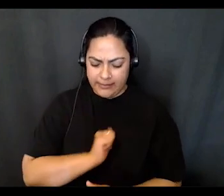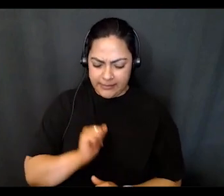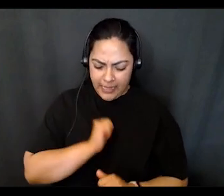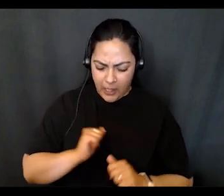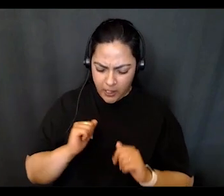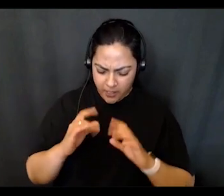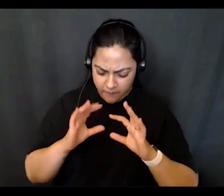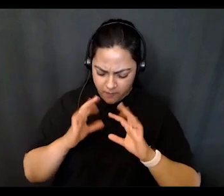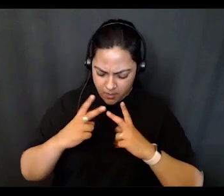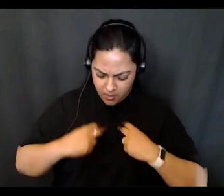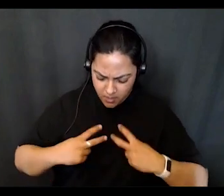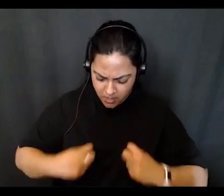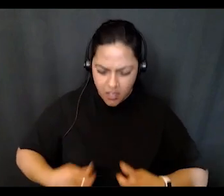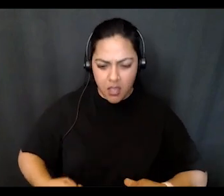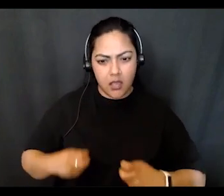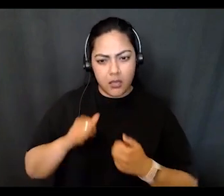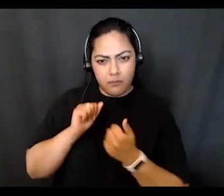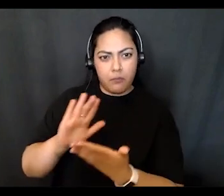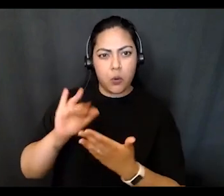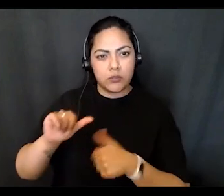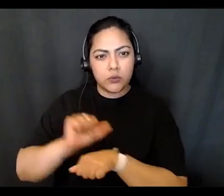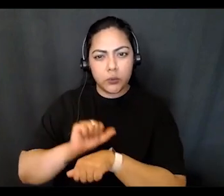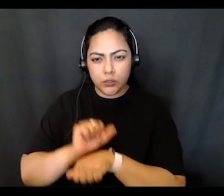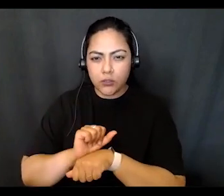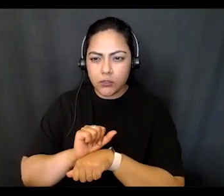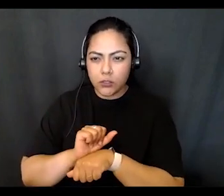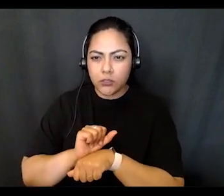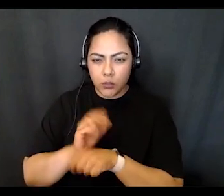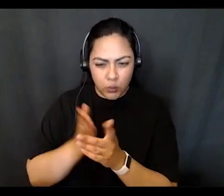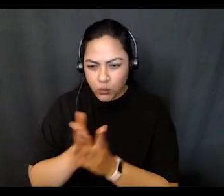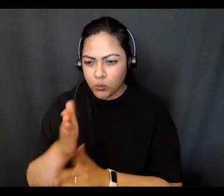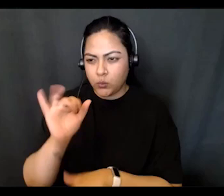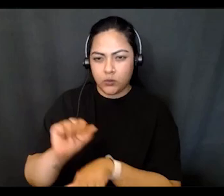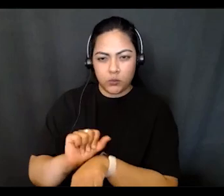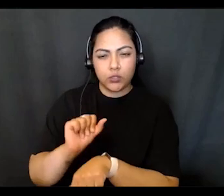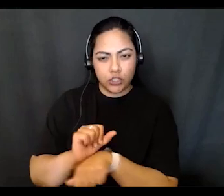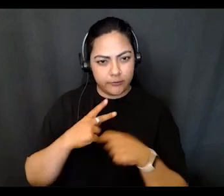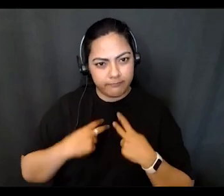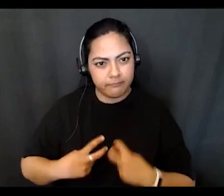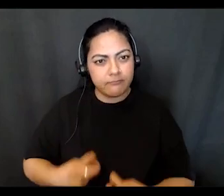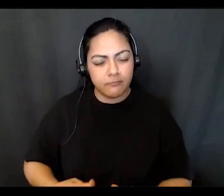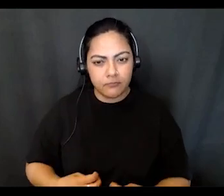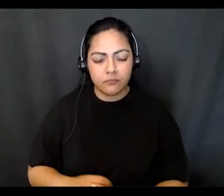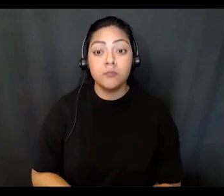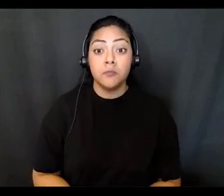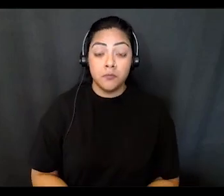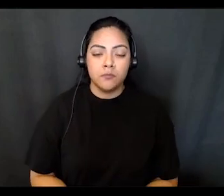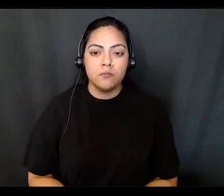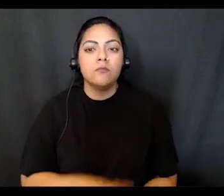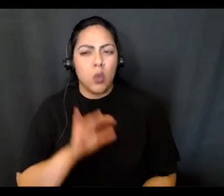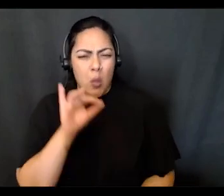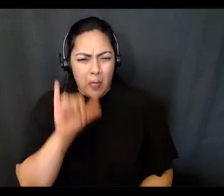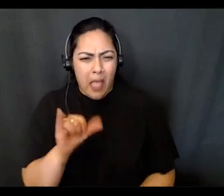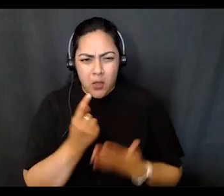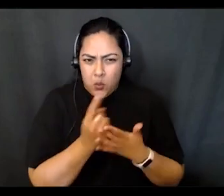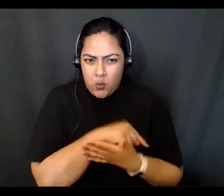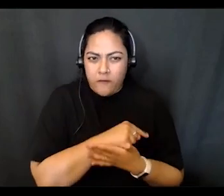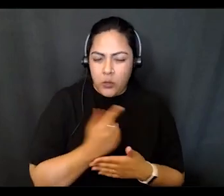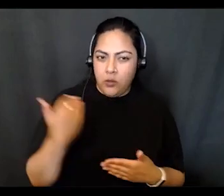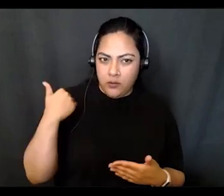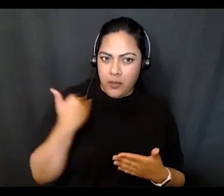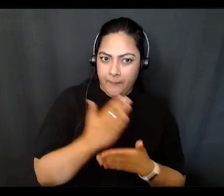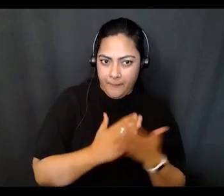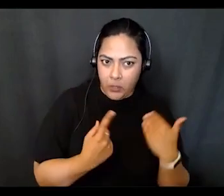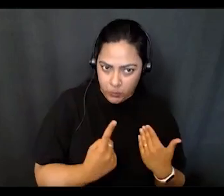please. All right. So that's a bit of what we discussed last time, also